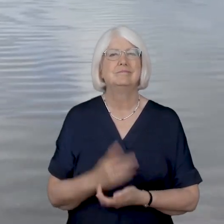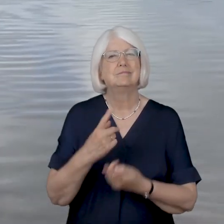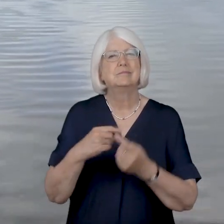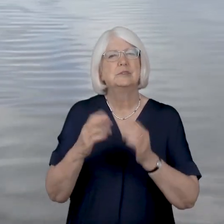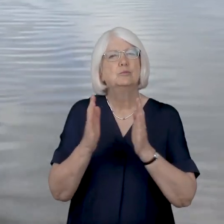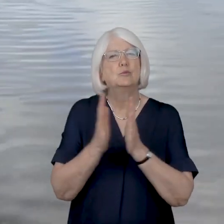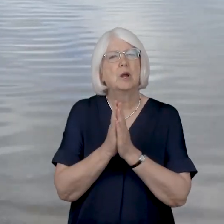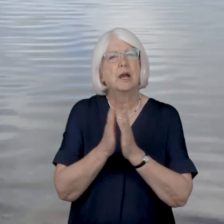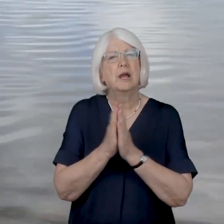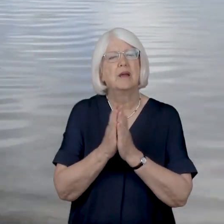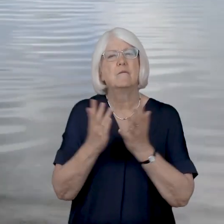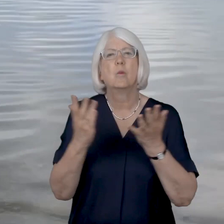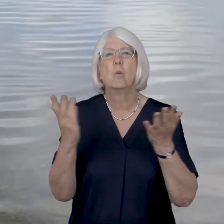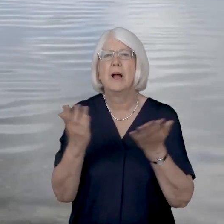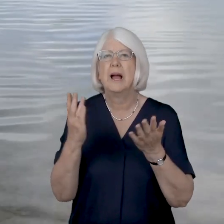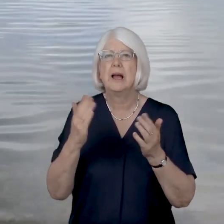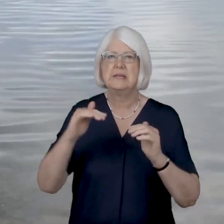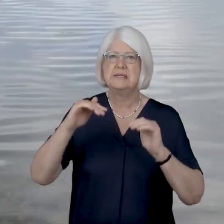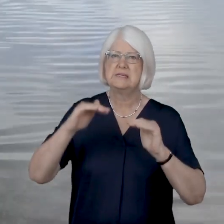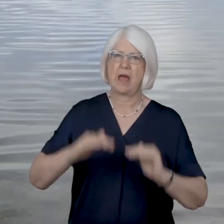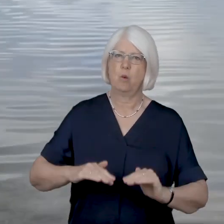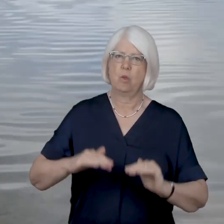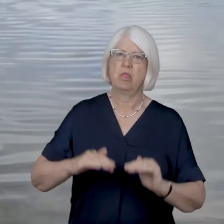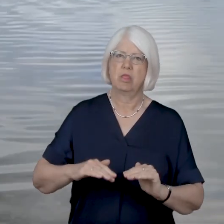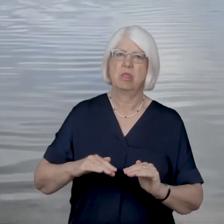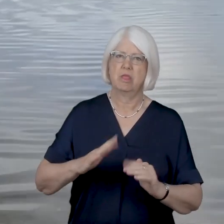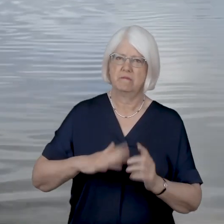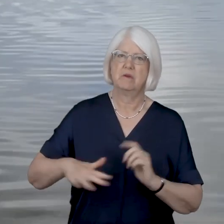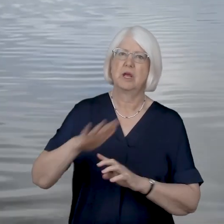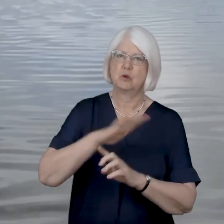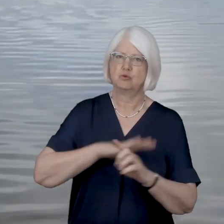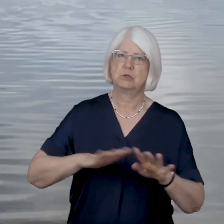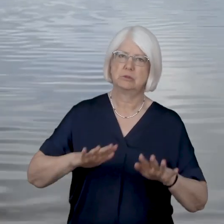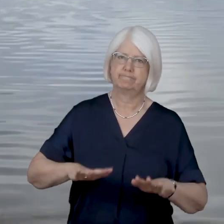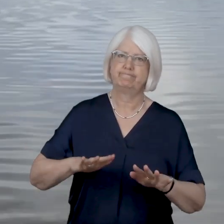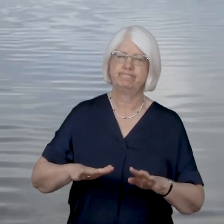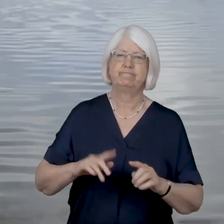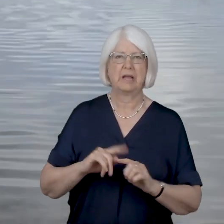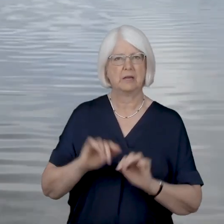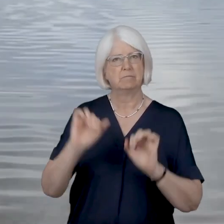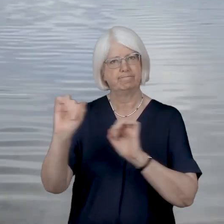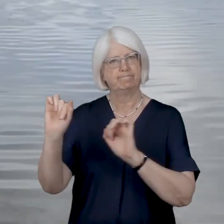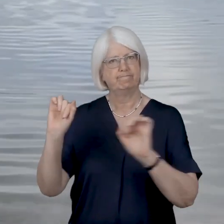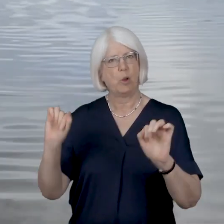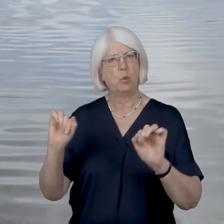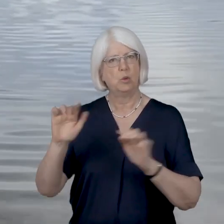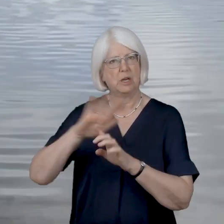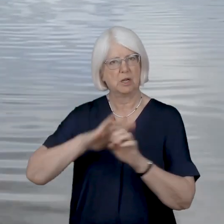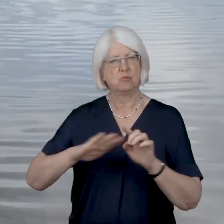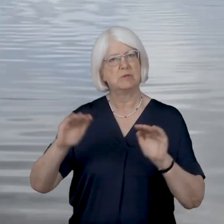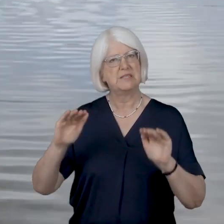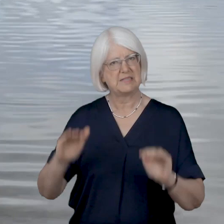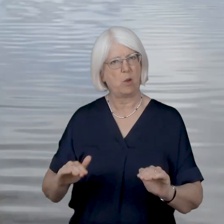We pray for those in the south of our country and in the south of their own countries.